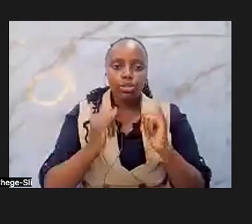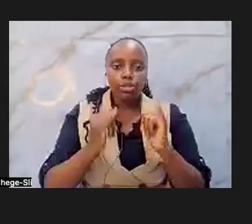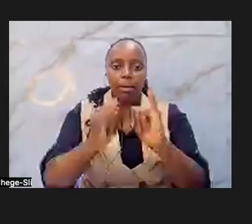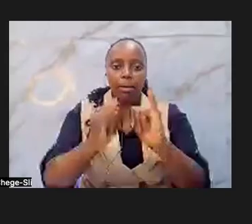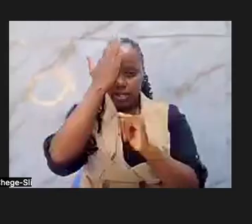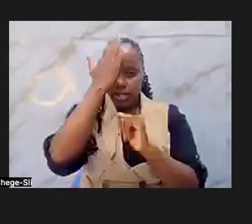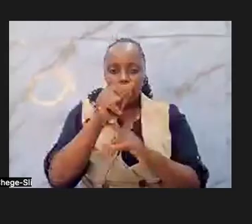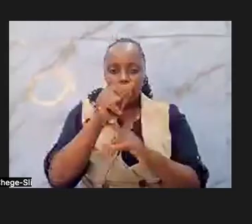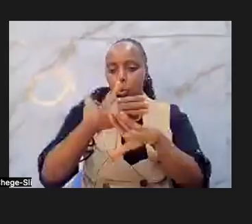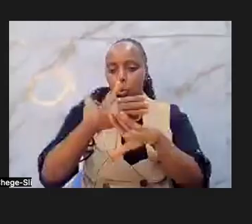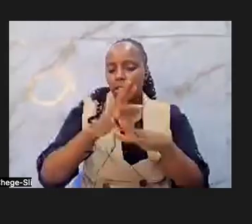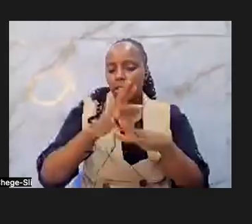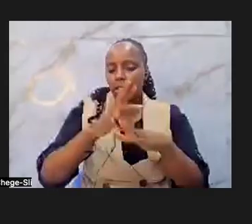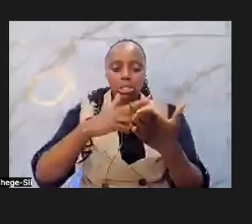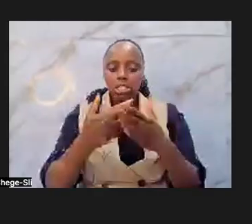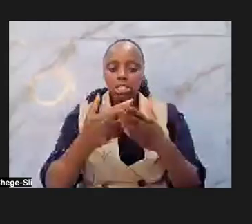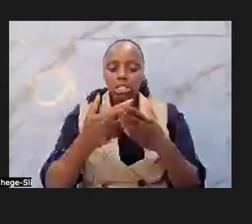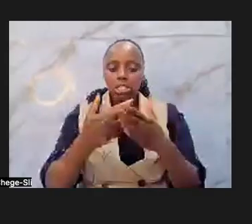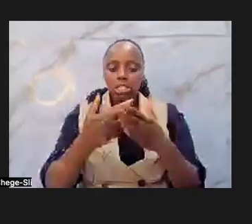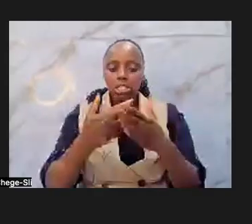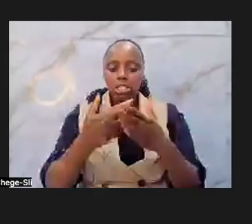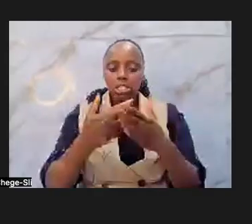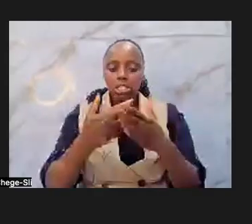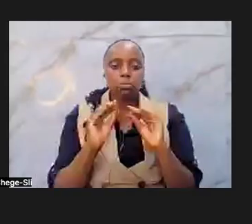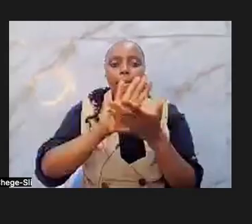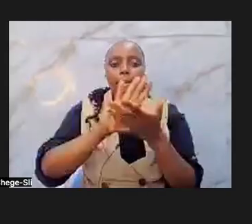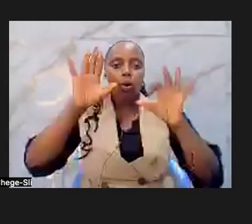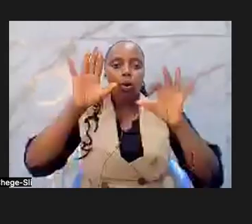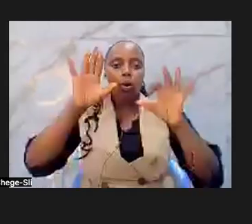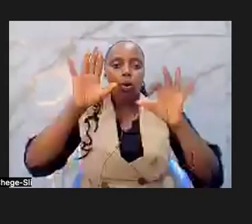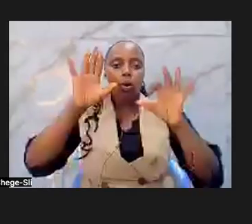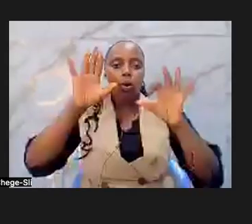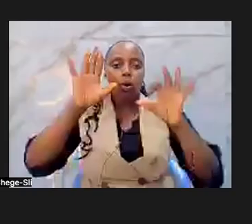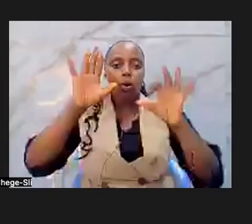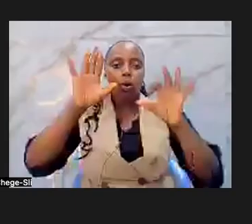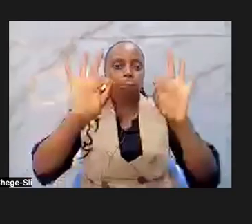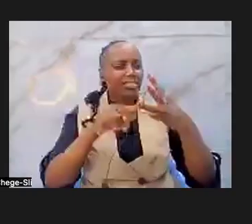resources and you become more efficient. The third one that is even more important is